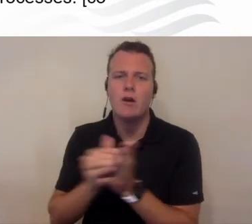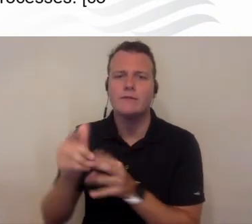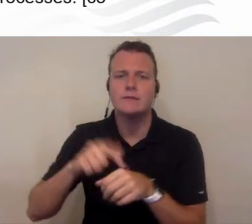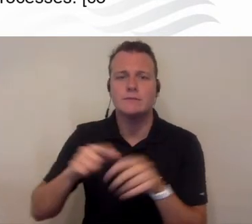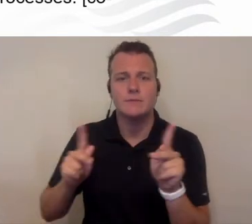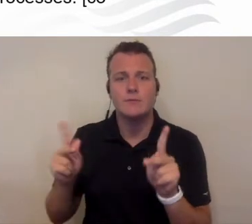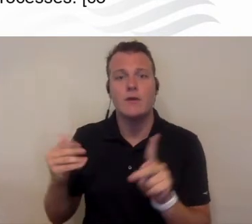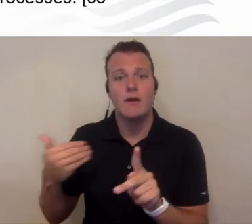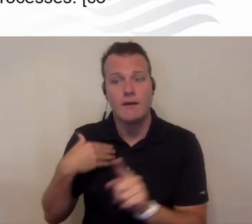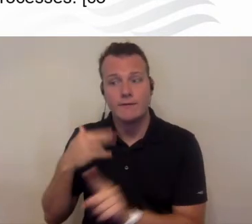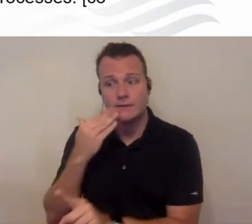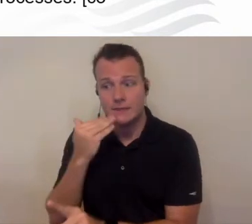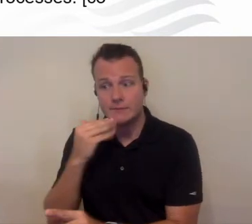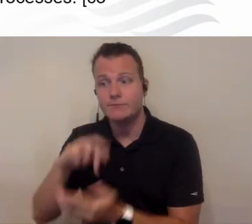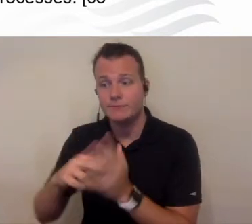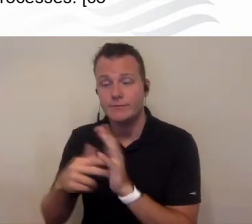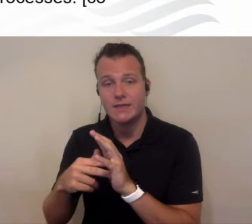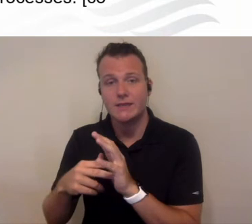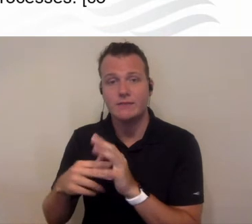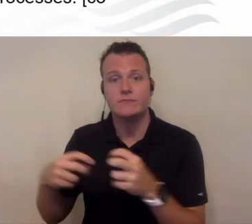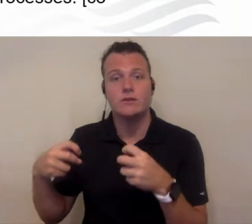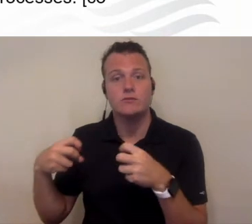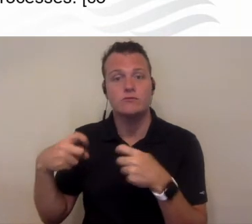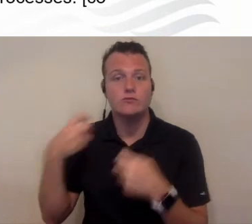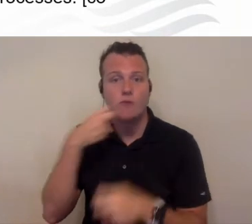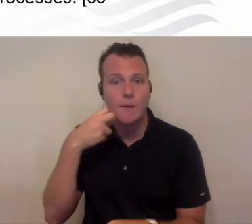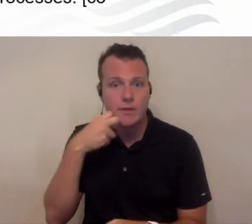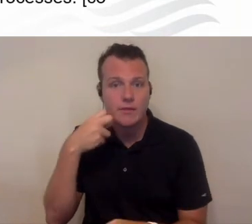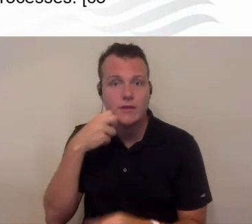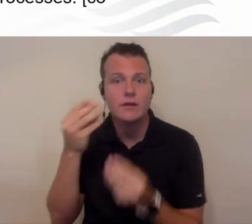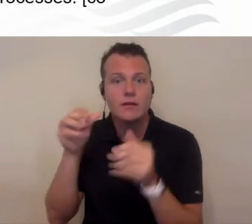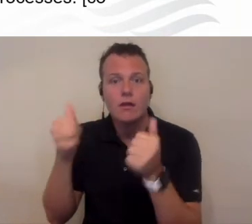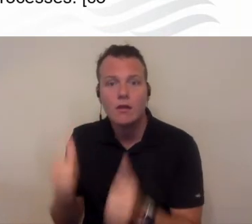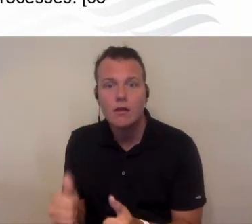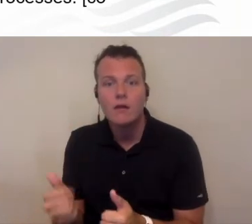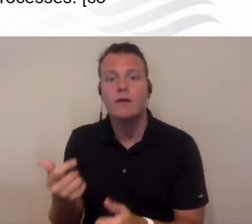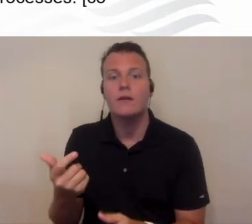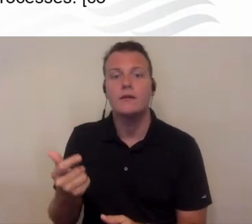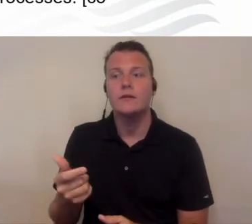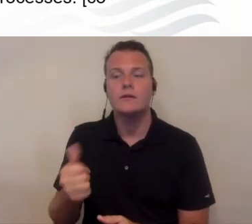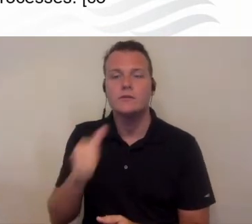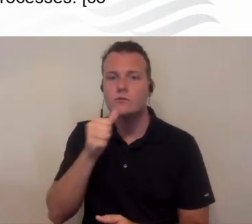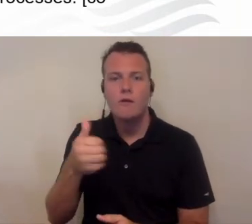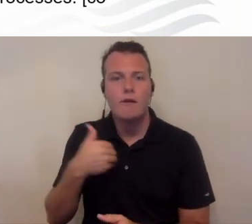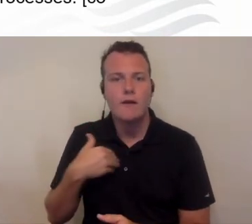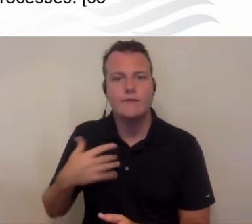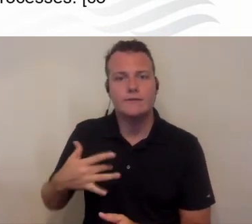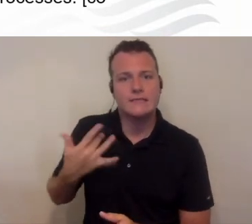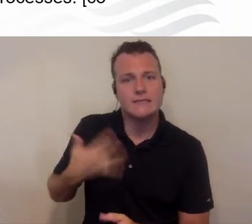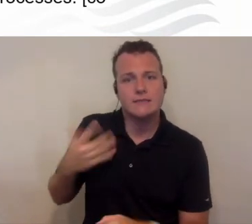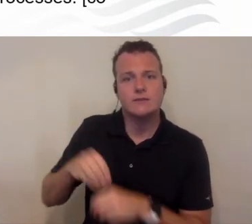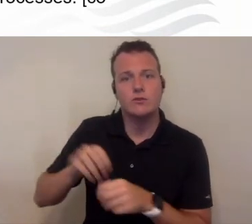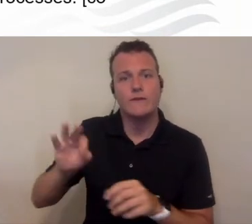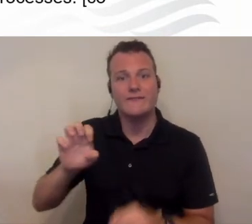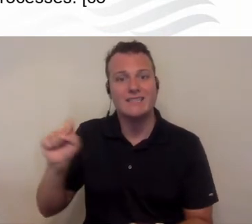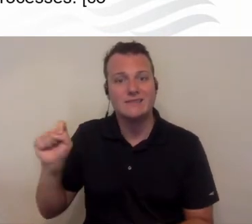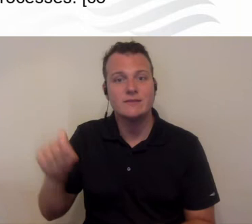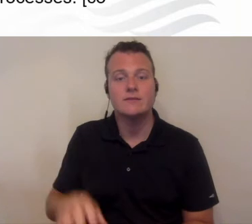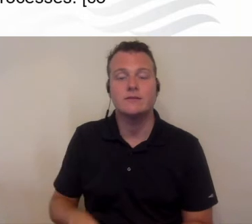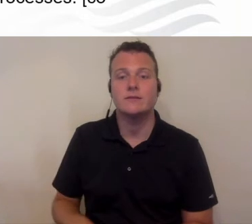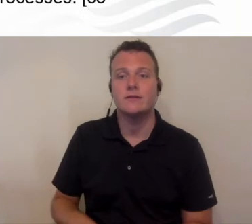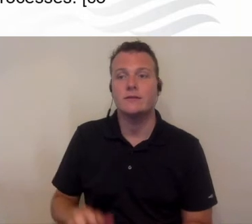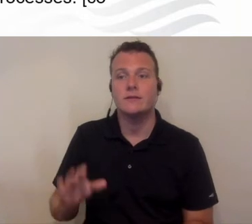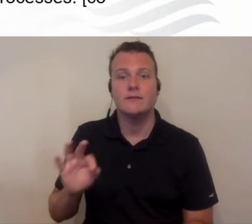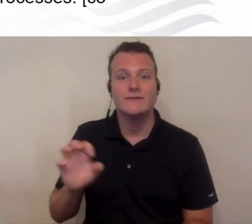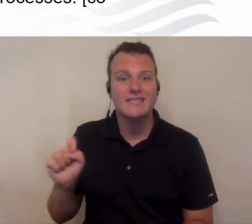result, you know, oftentimes people with diabetes have neuropathy. They don't know